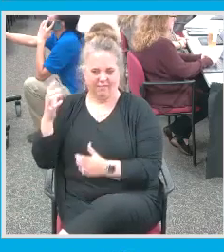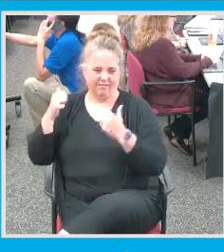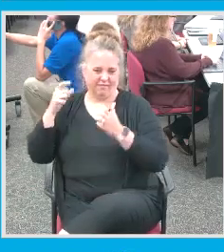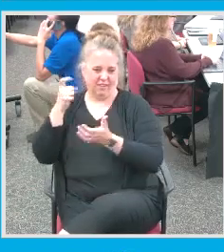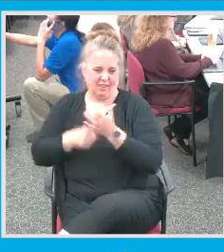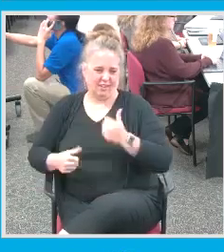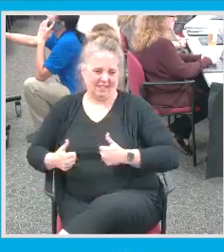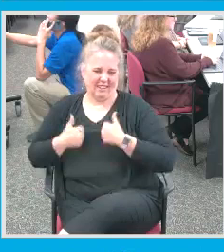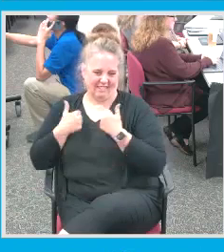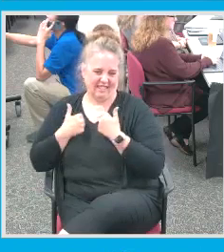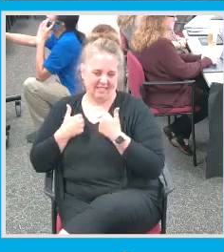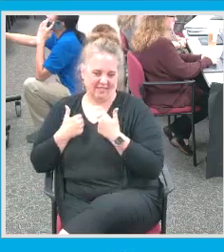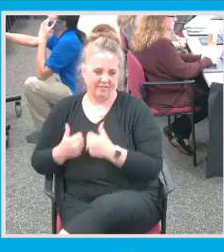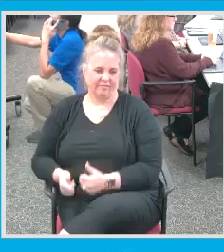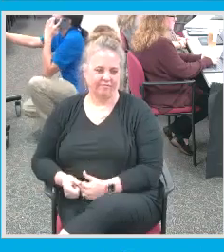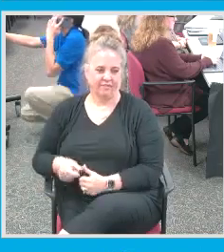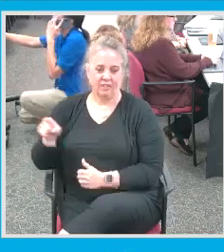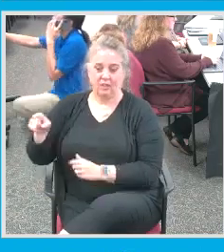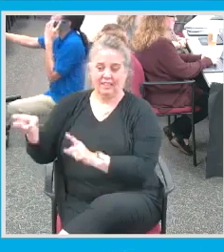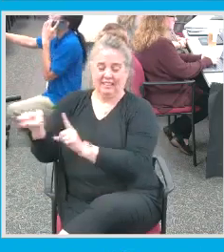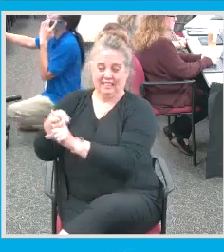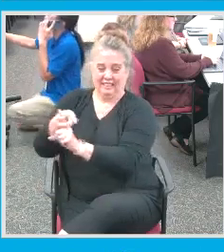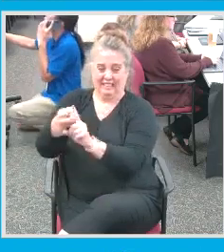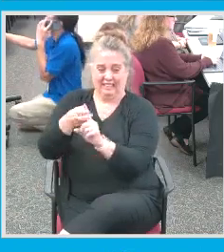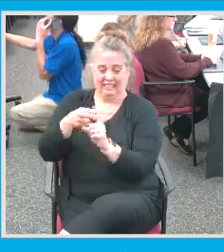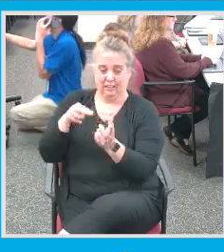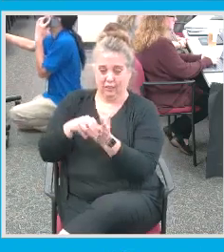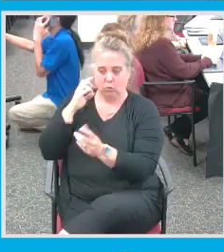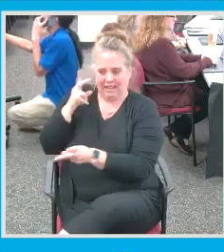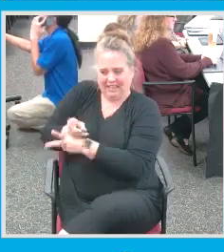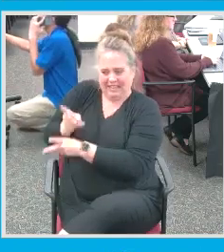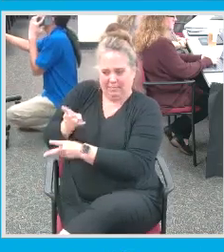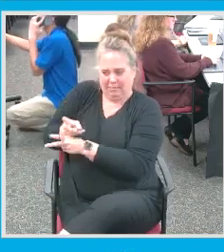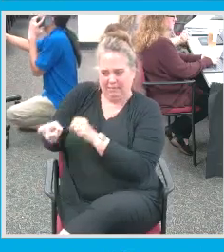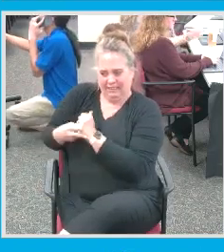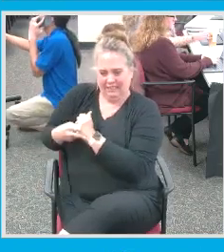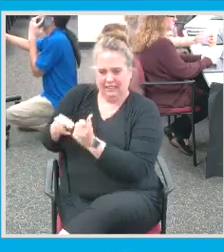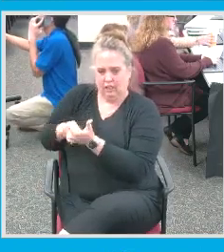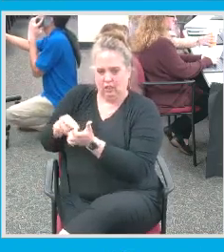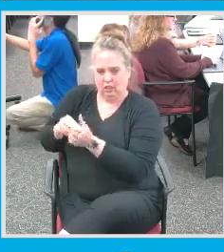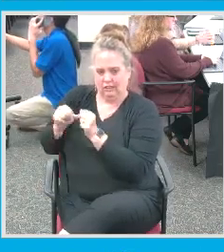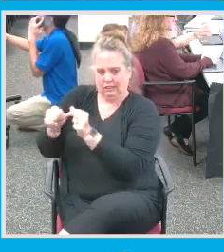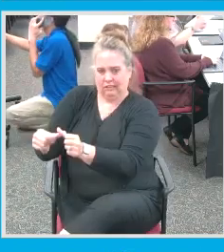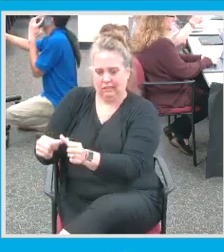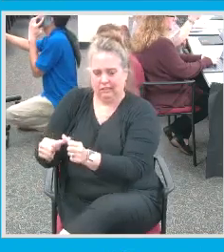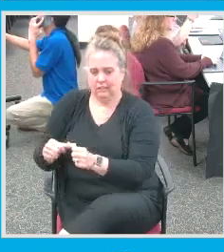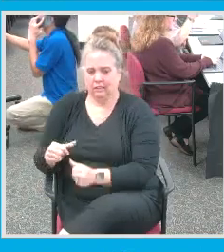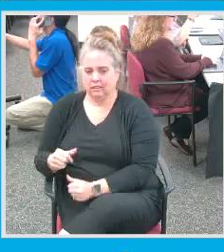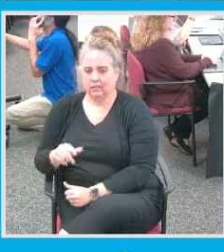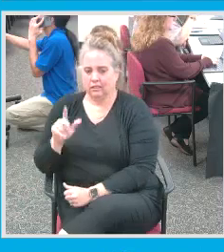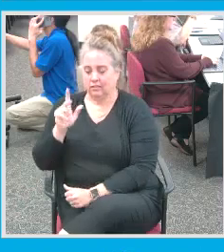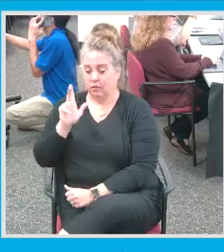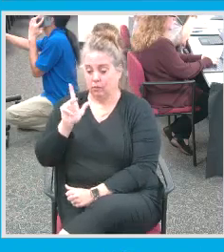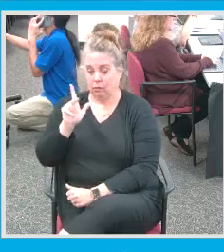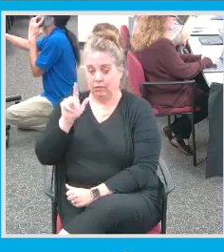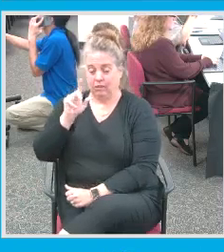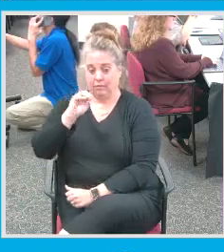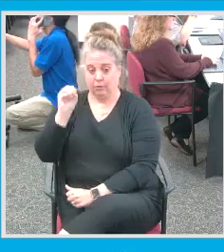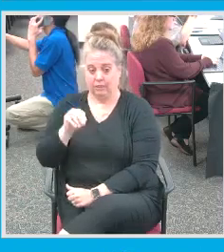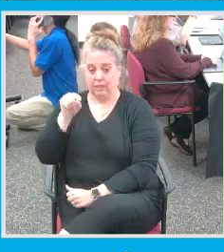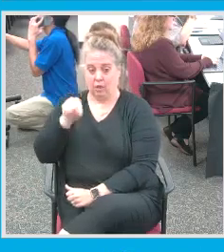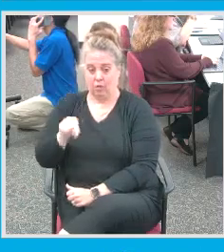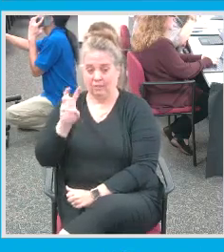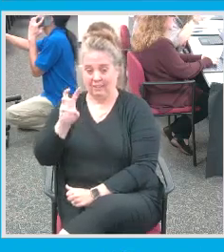attract qualified nurses, we have an indirect rate of 23.06%, and we are funded for 10 full-time employees, a